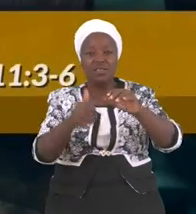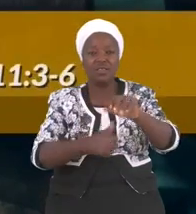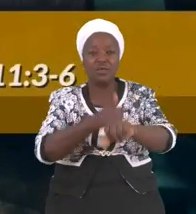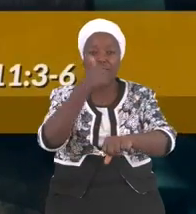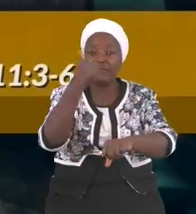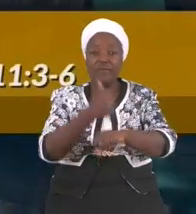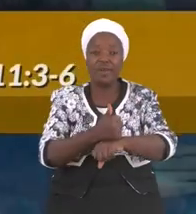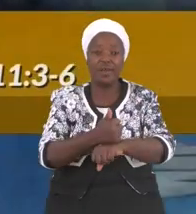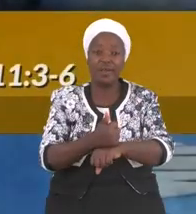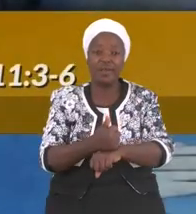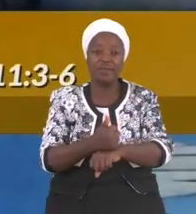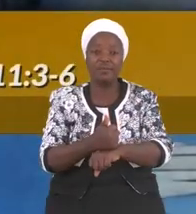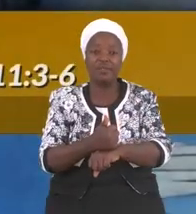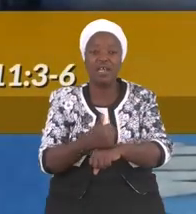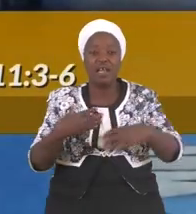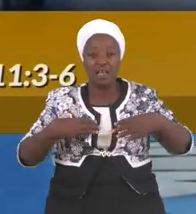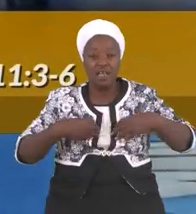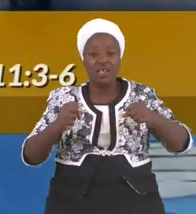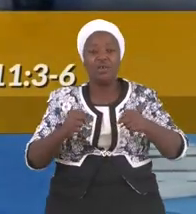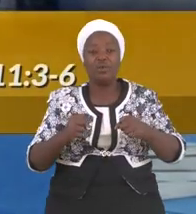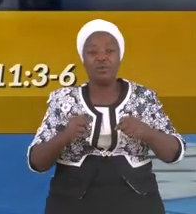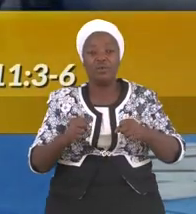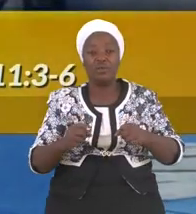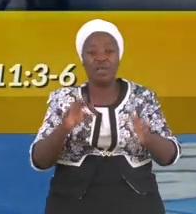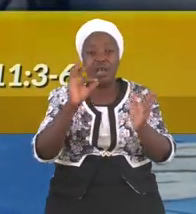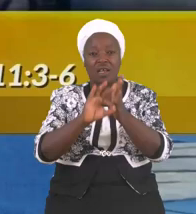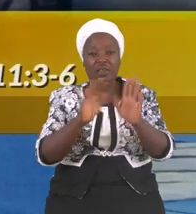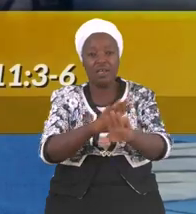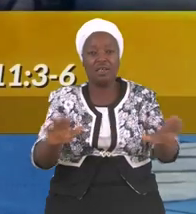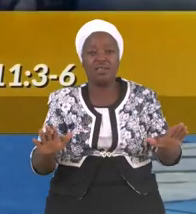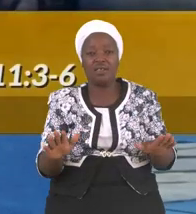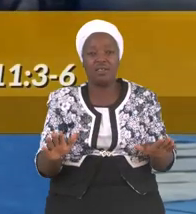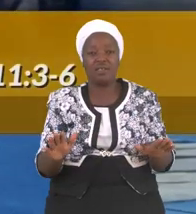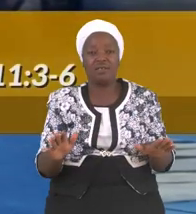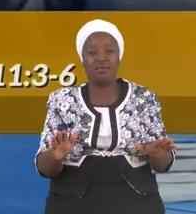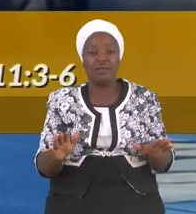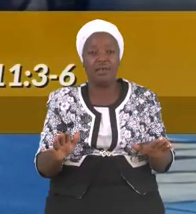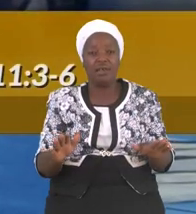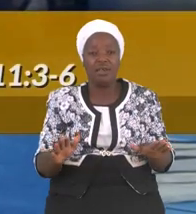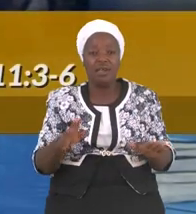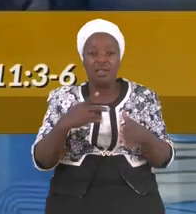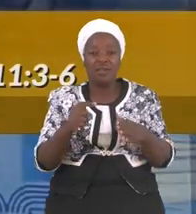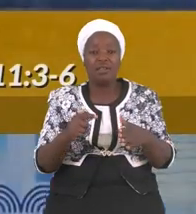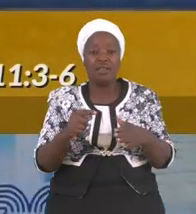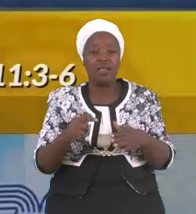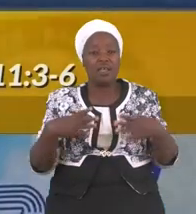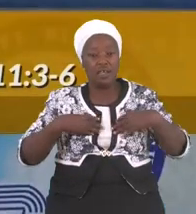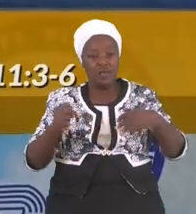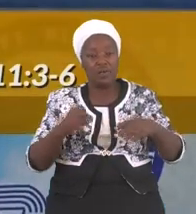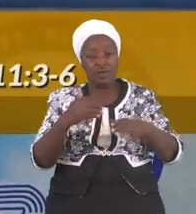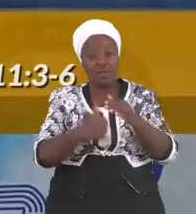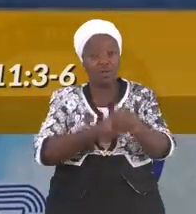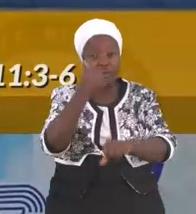cures countless. We can't even count anymore. The cures confirmed. Blind